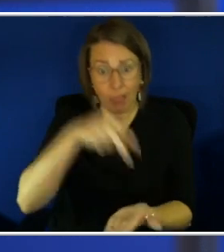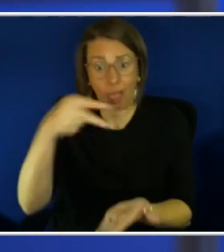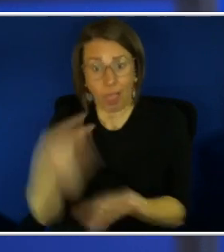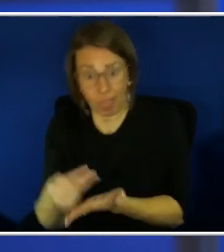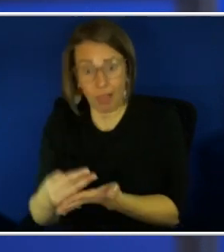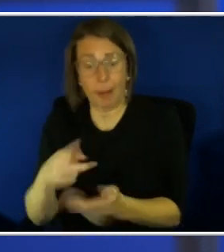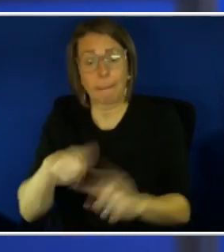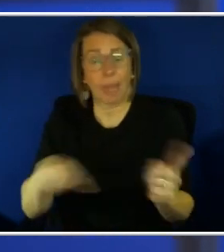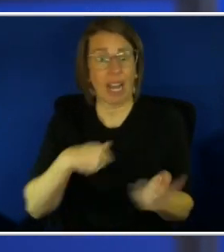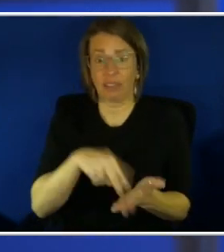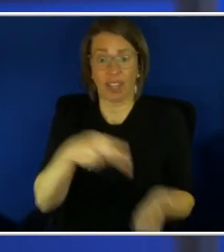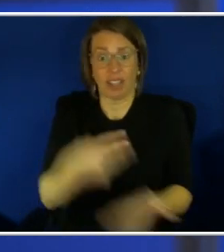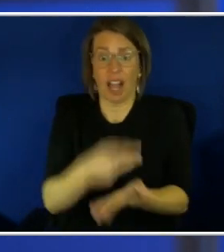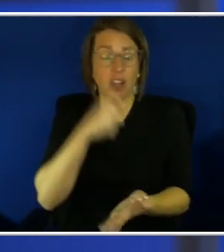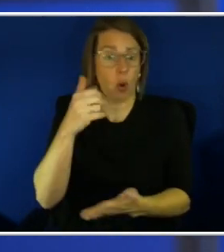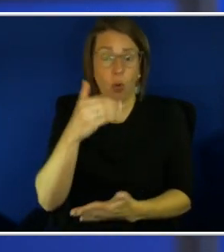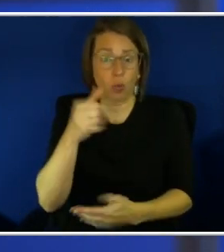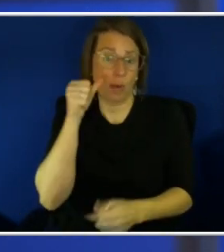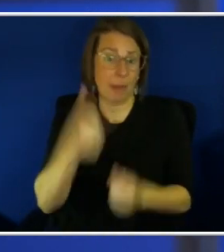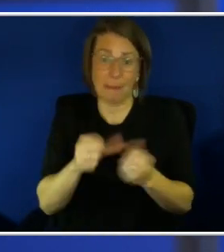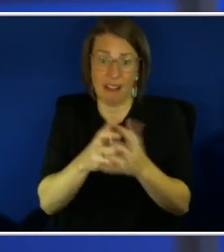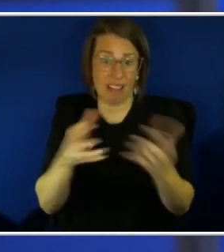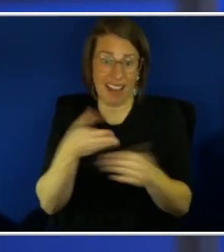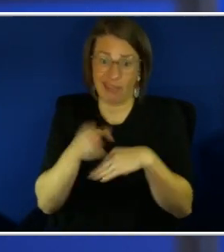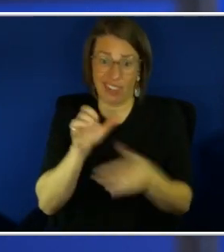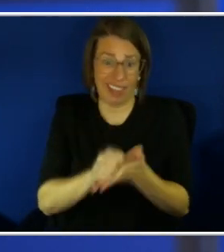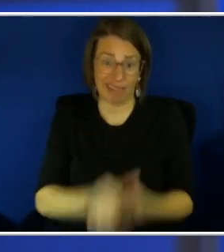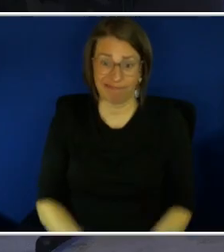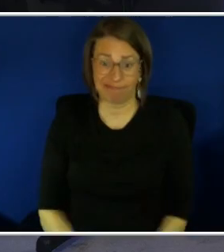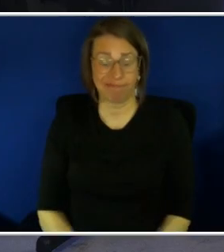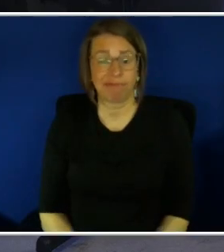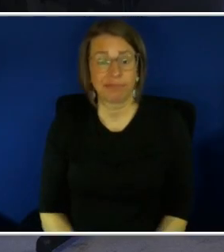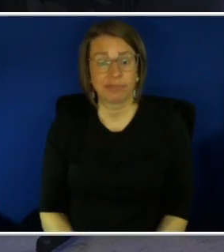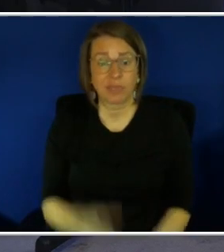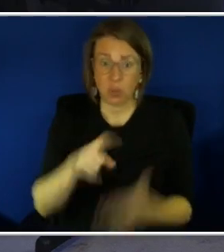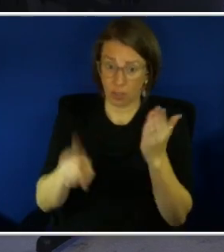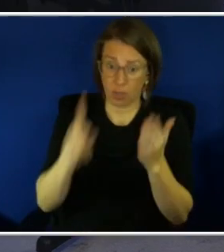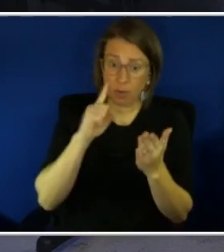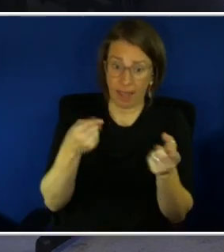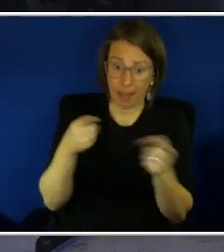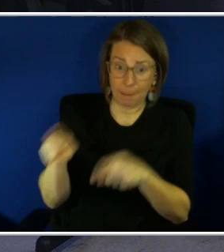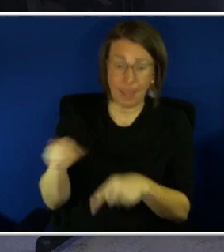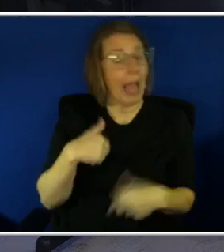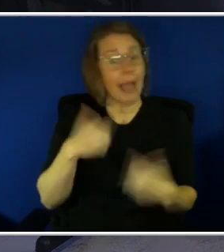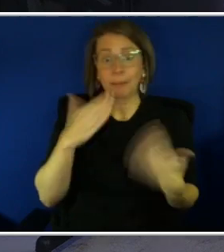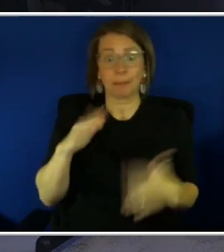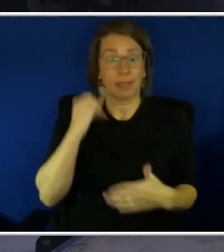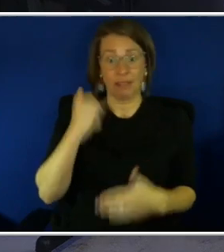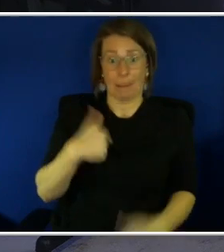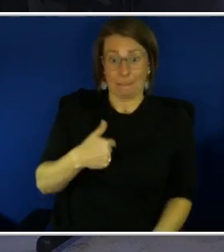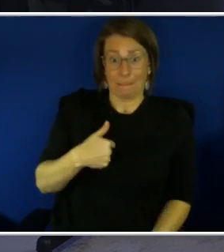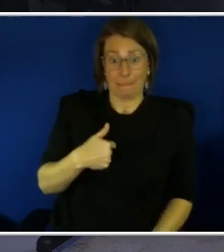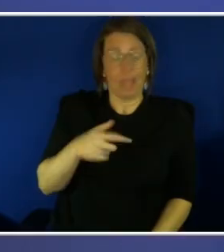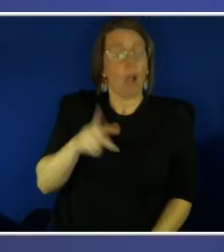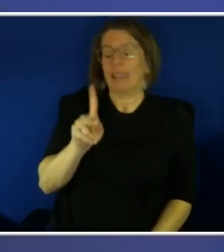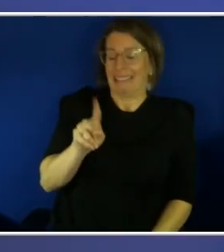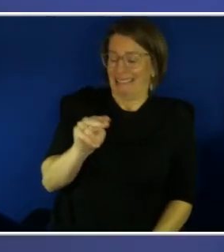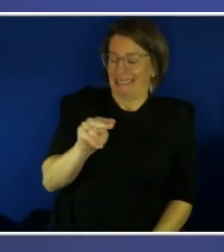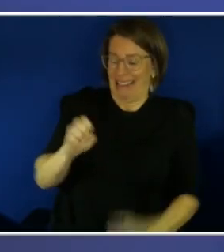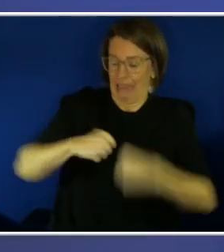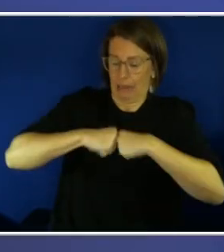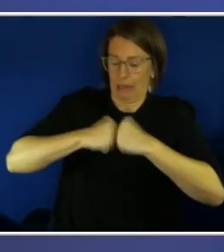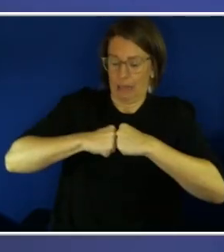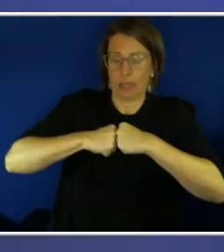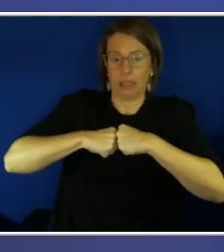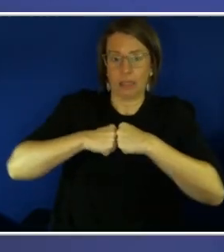I don't remember much after that. Wow. So what do you think happened? I don't know if his knee gave out, as he turned,